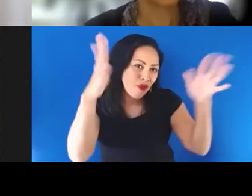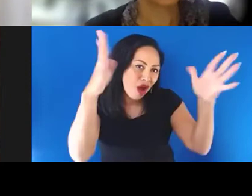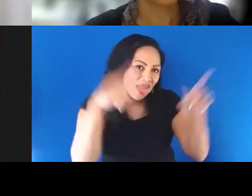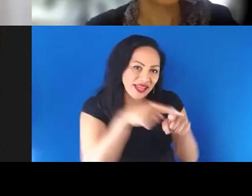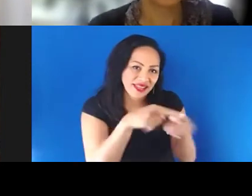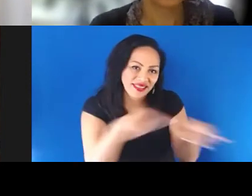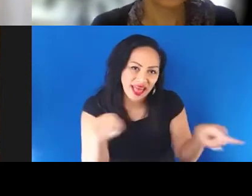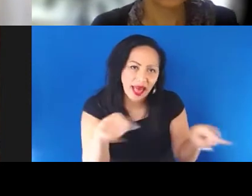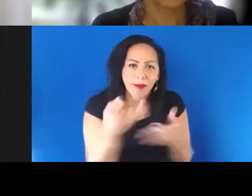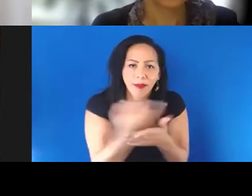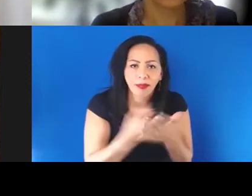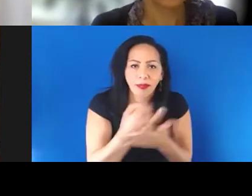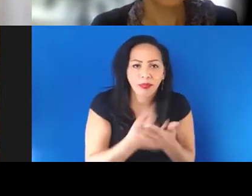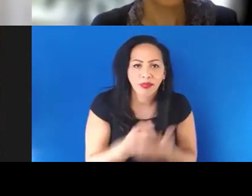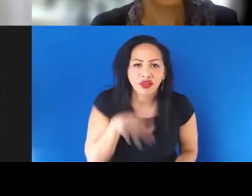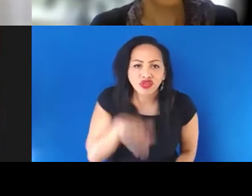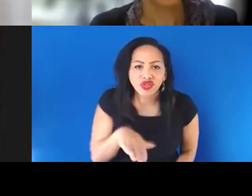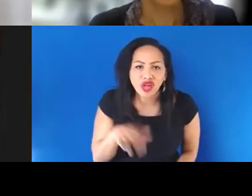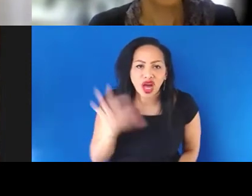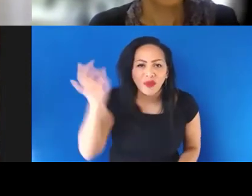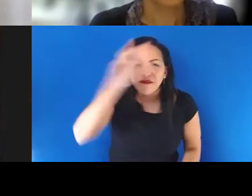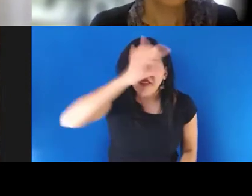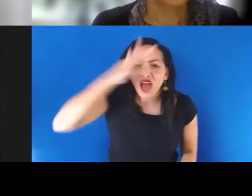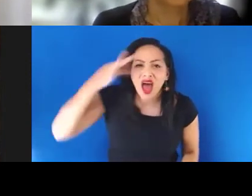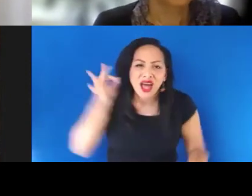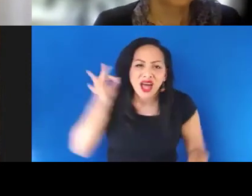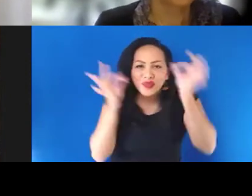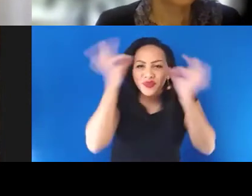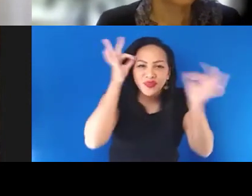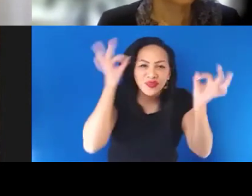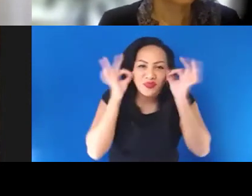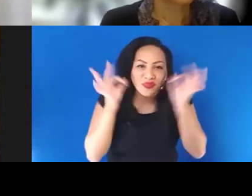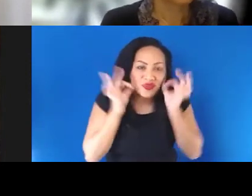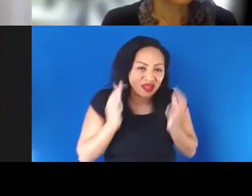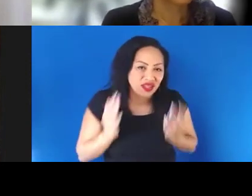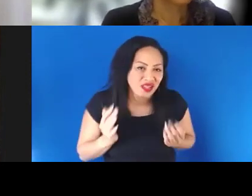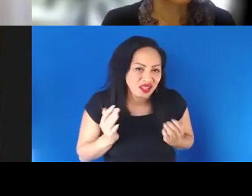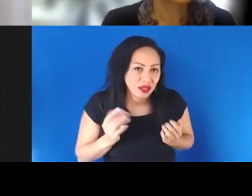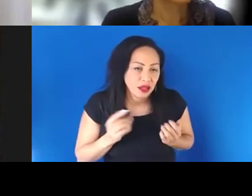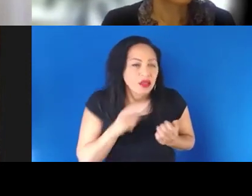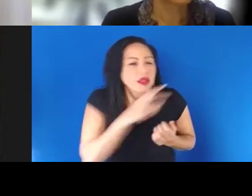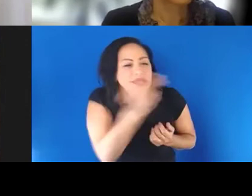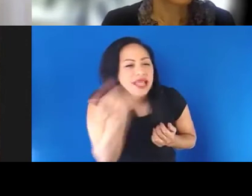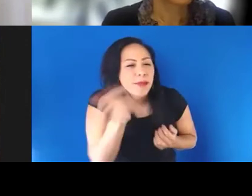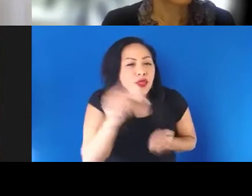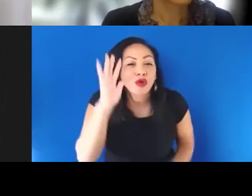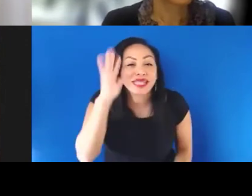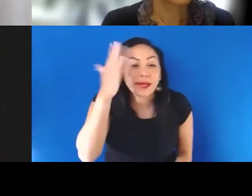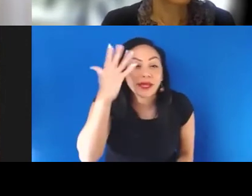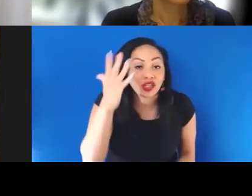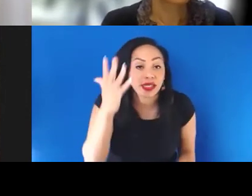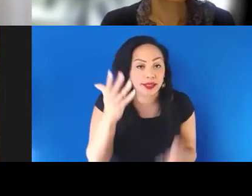Those extreme things have gone, but the subtle ones are still there. The subtle